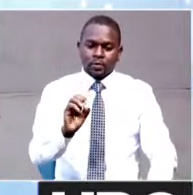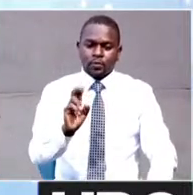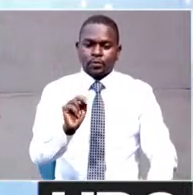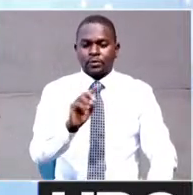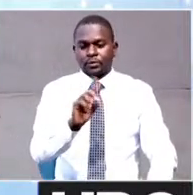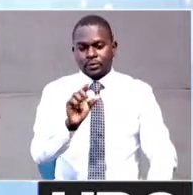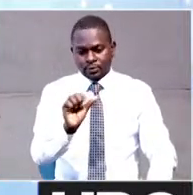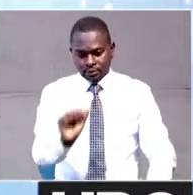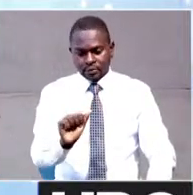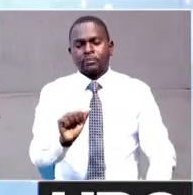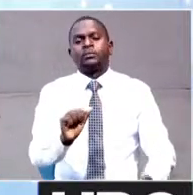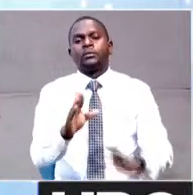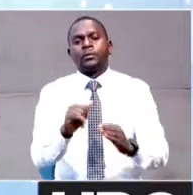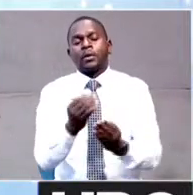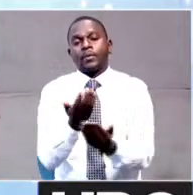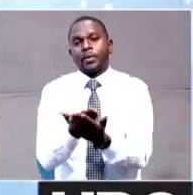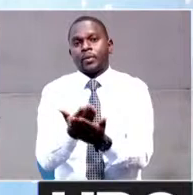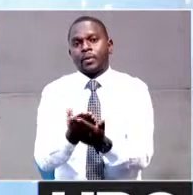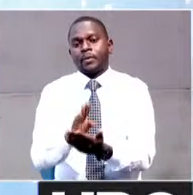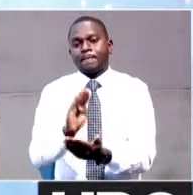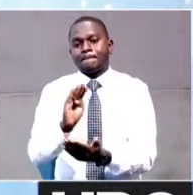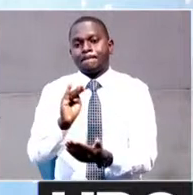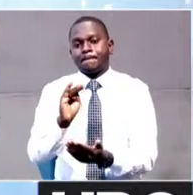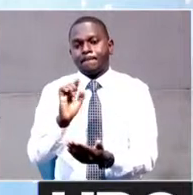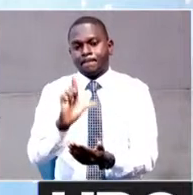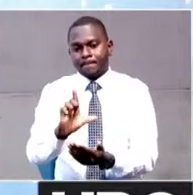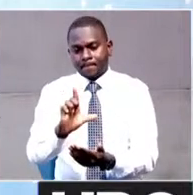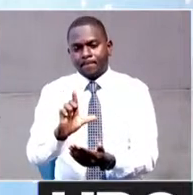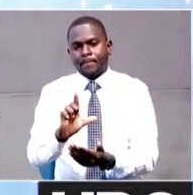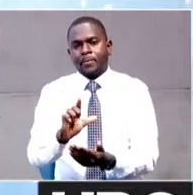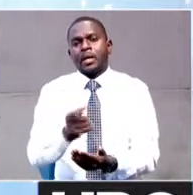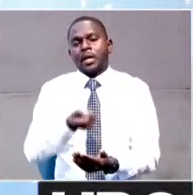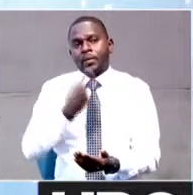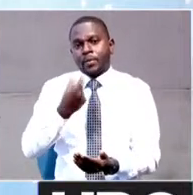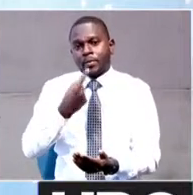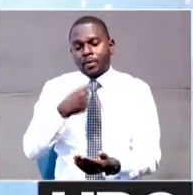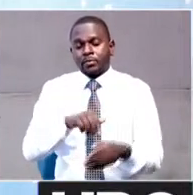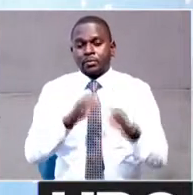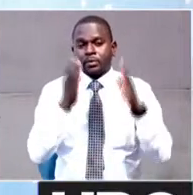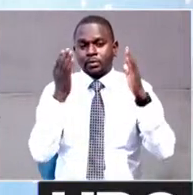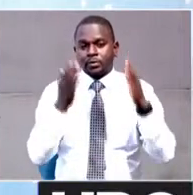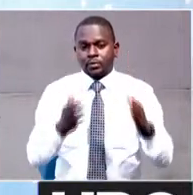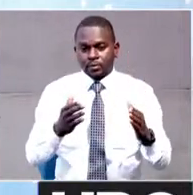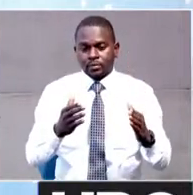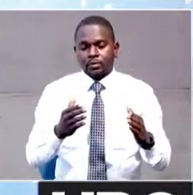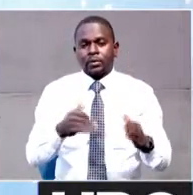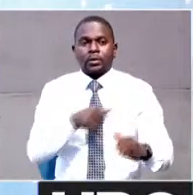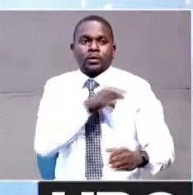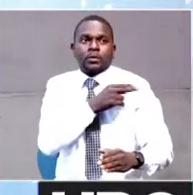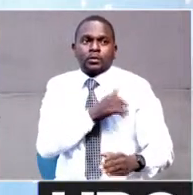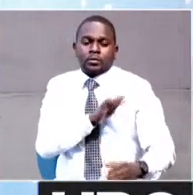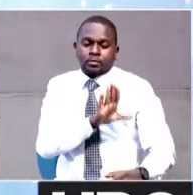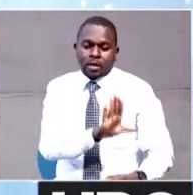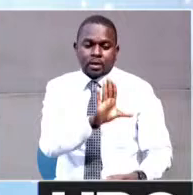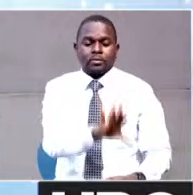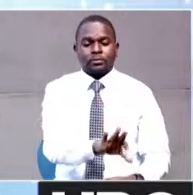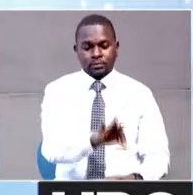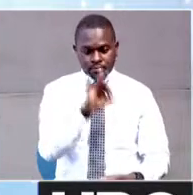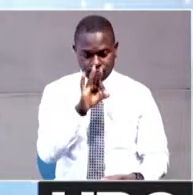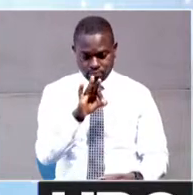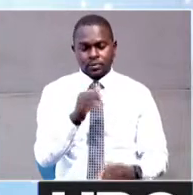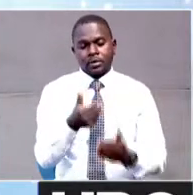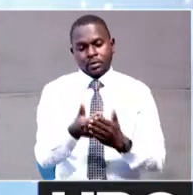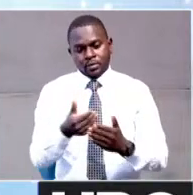lawyer Aaron Chiza, applied for bail on grounds that he needs to seek medical attention from a medical facility of his choice. Now, this